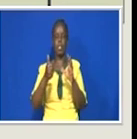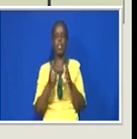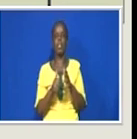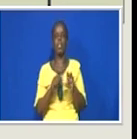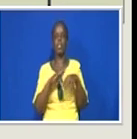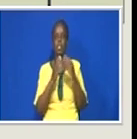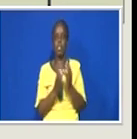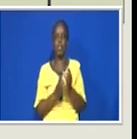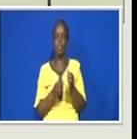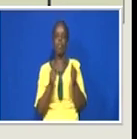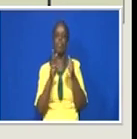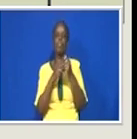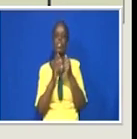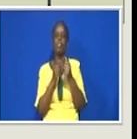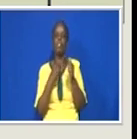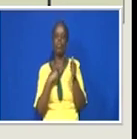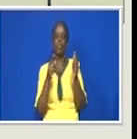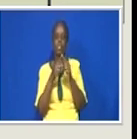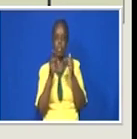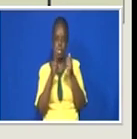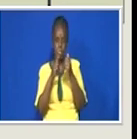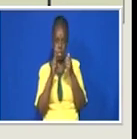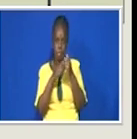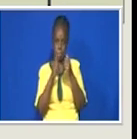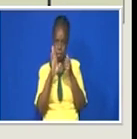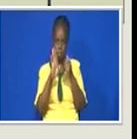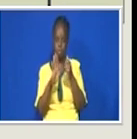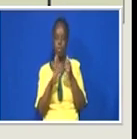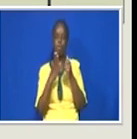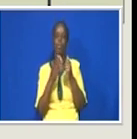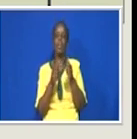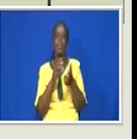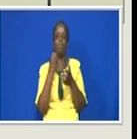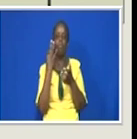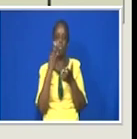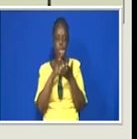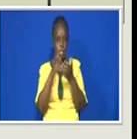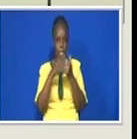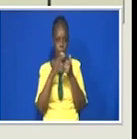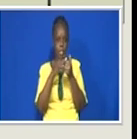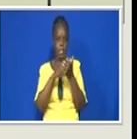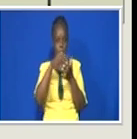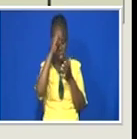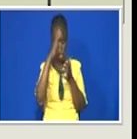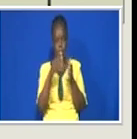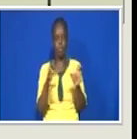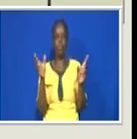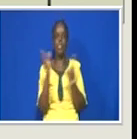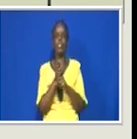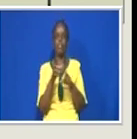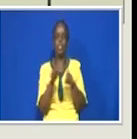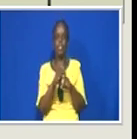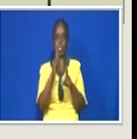have for 70 to 74, there were 8 students who scored in between that